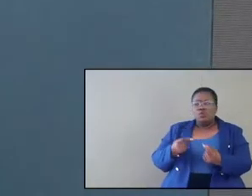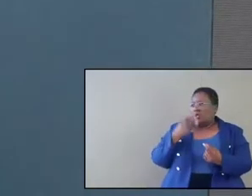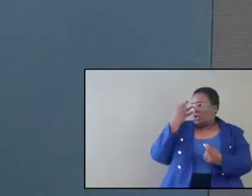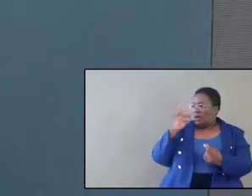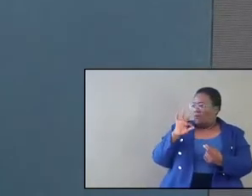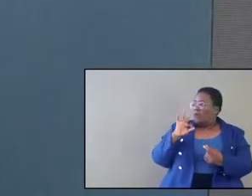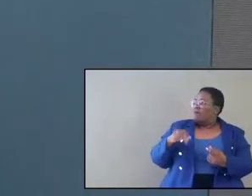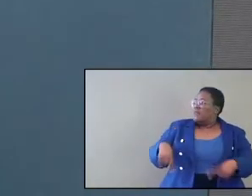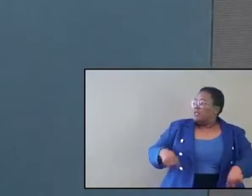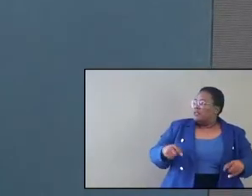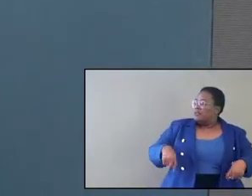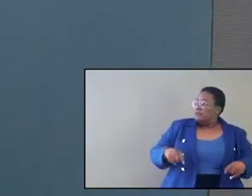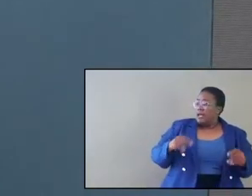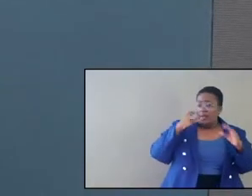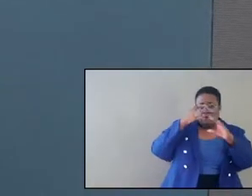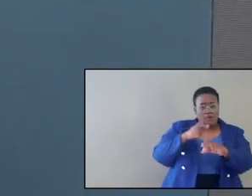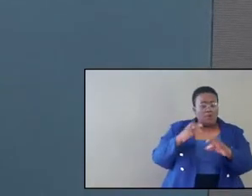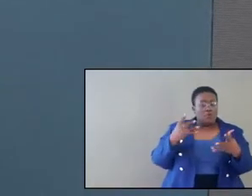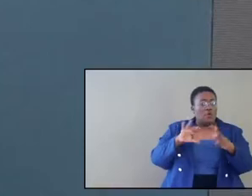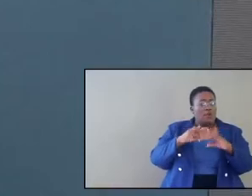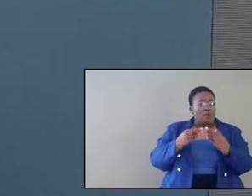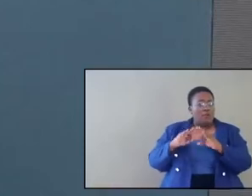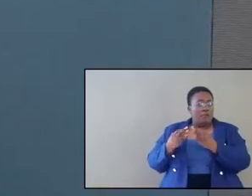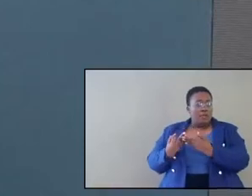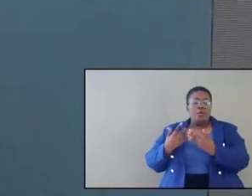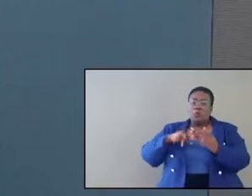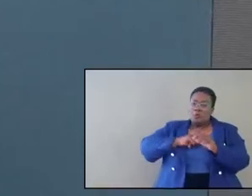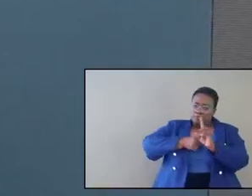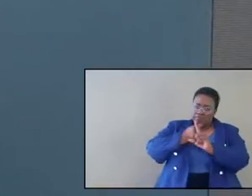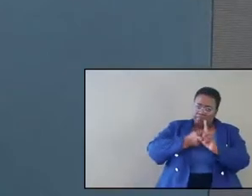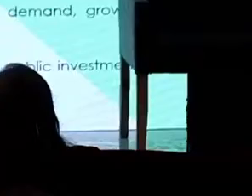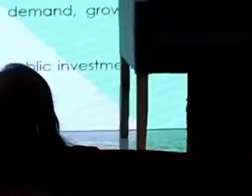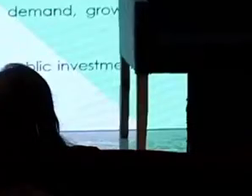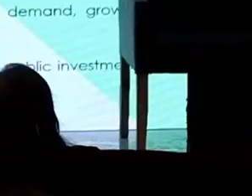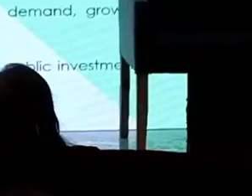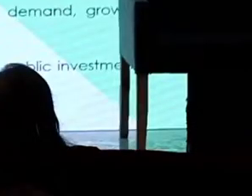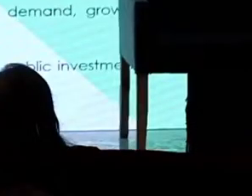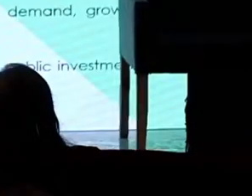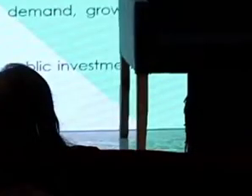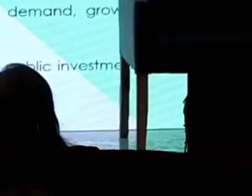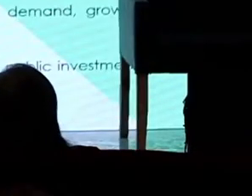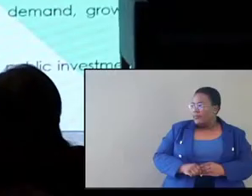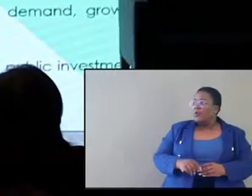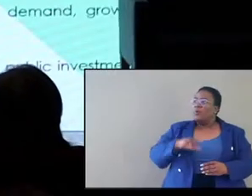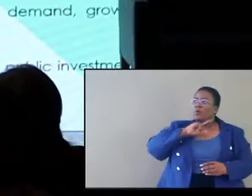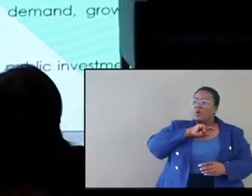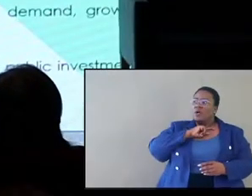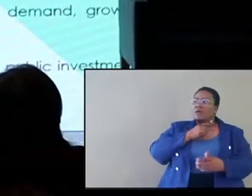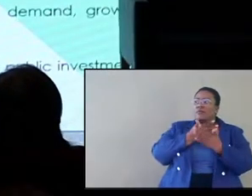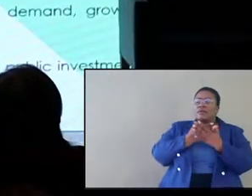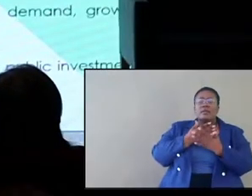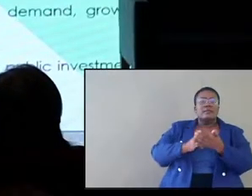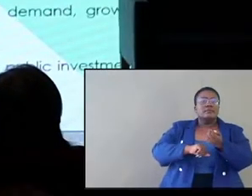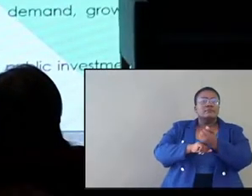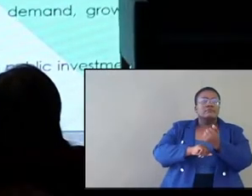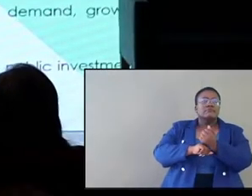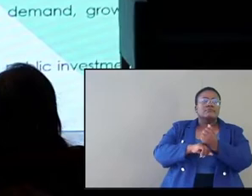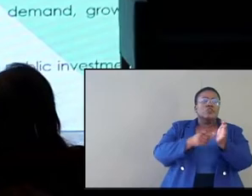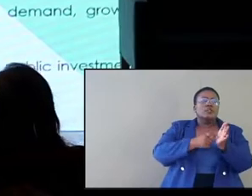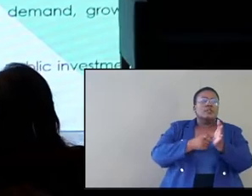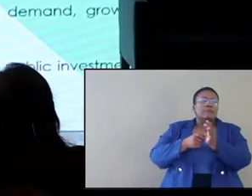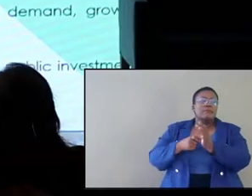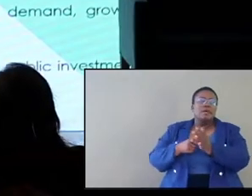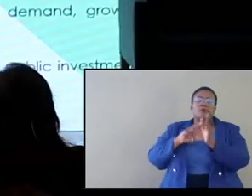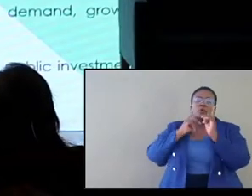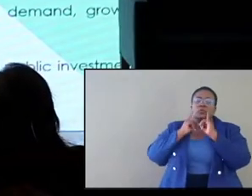households is something that we really push for and really advocate for so that we can boost aggregate demand and so when we talk